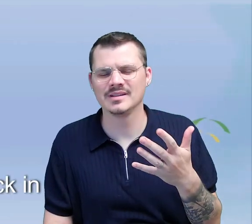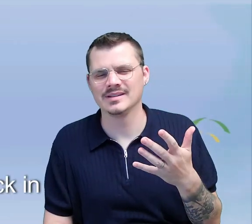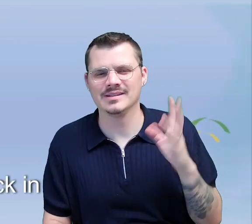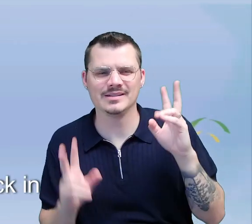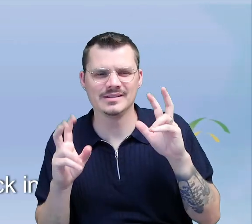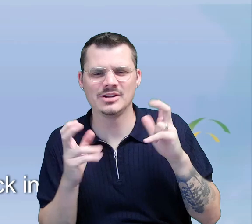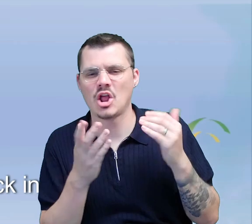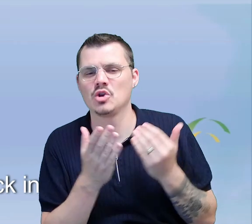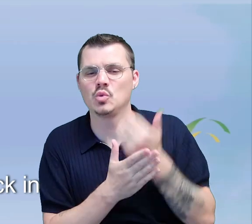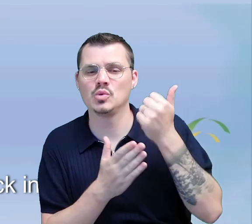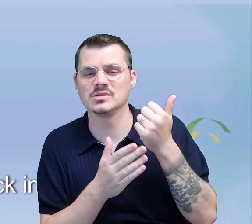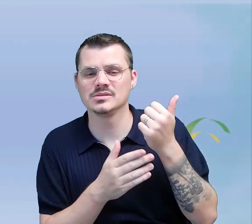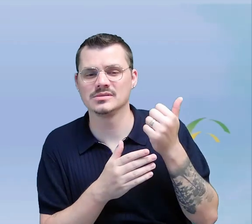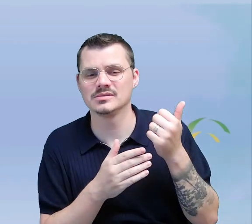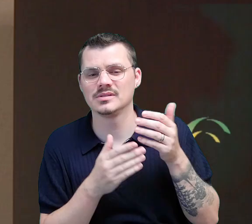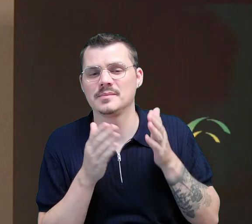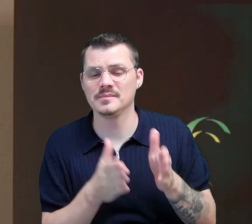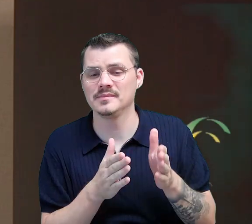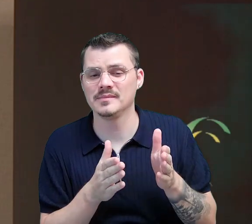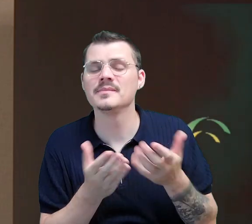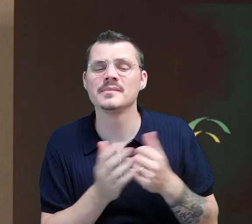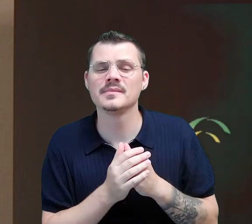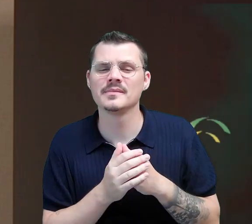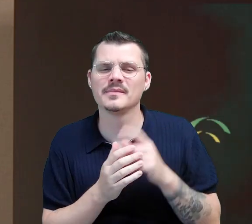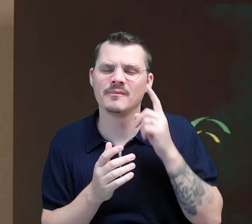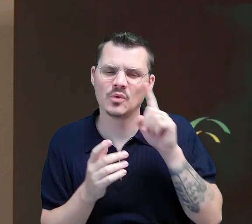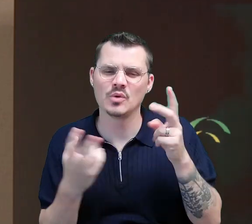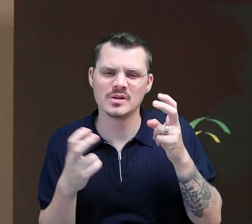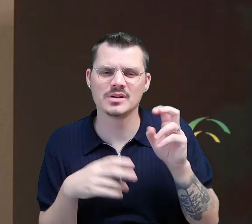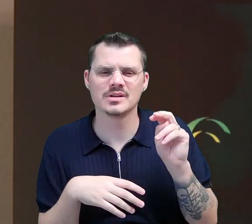of the newest kid on the block in terms of